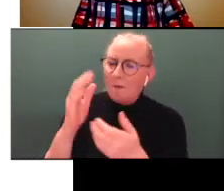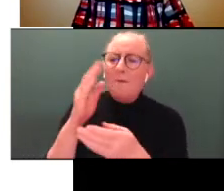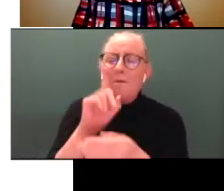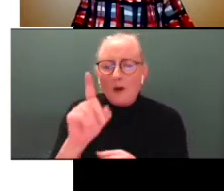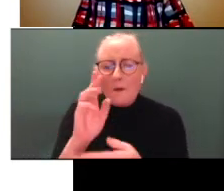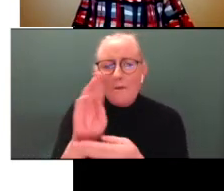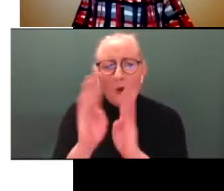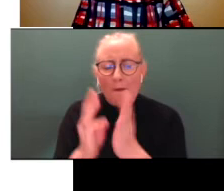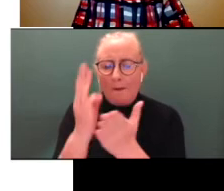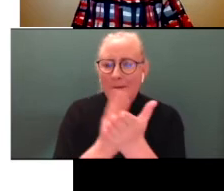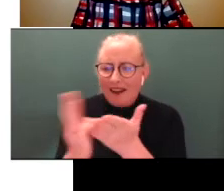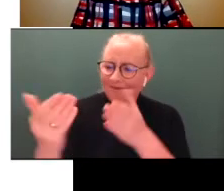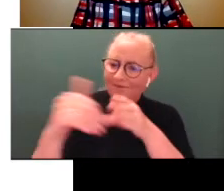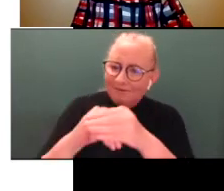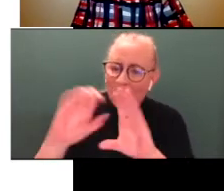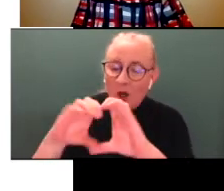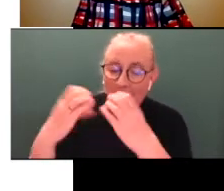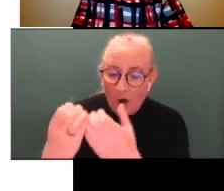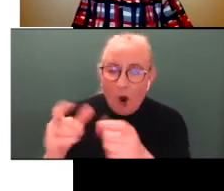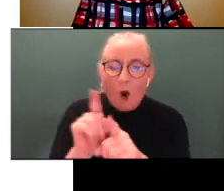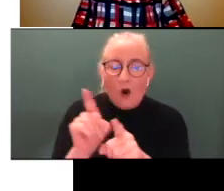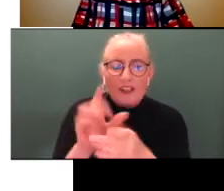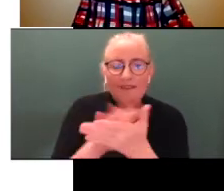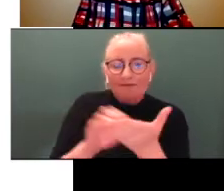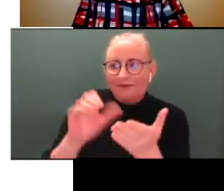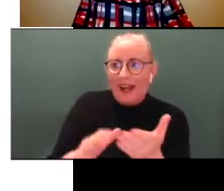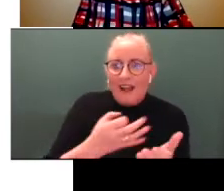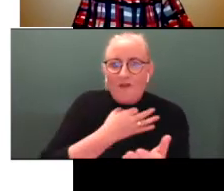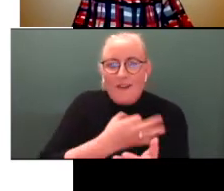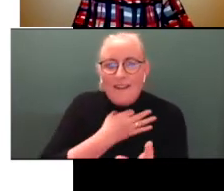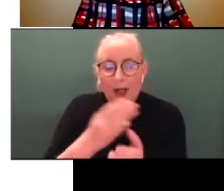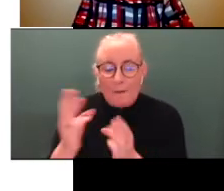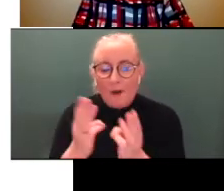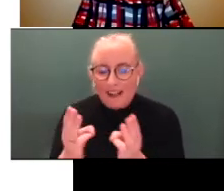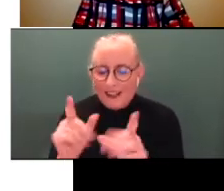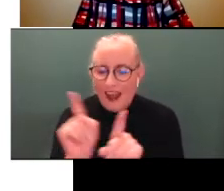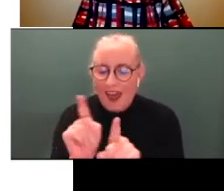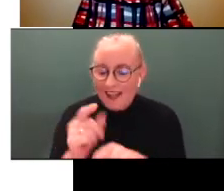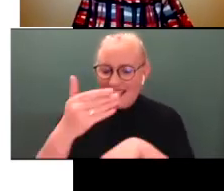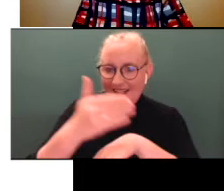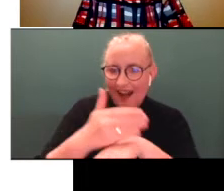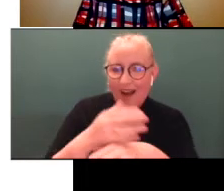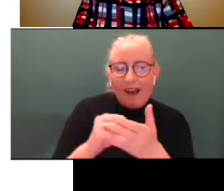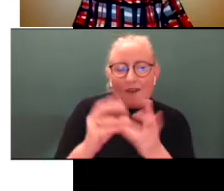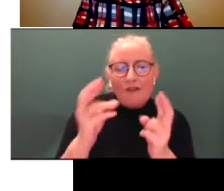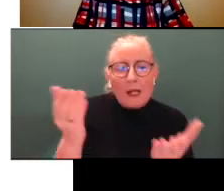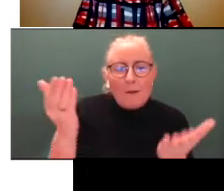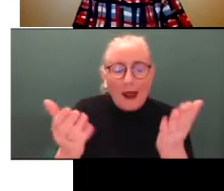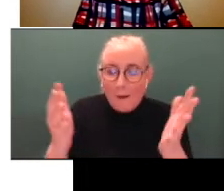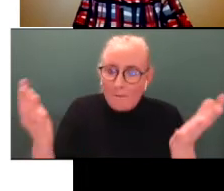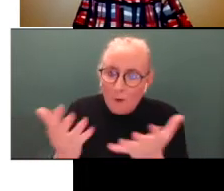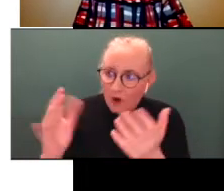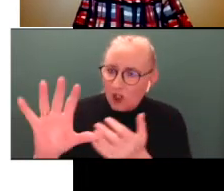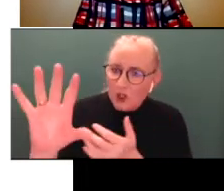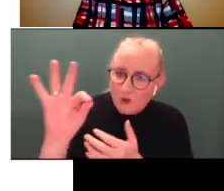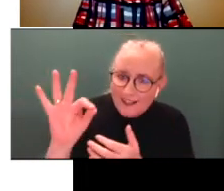also around eliminating risk-averse practice so that staff have the right balance between promoting choice and